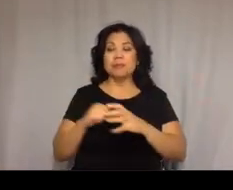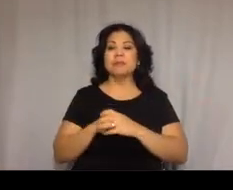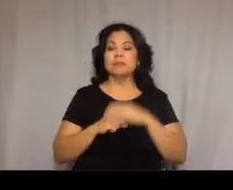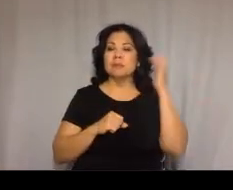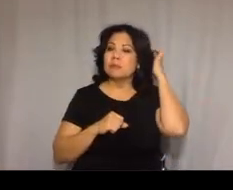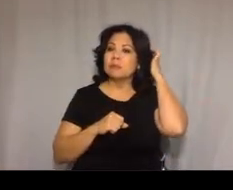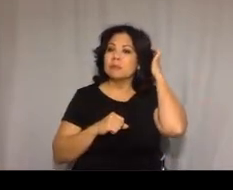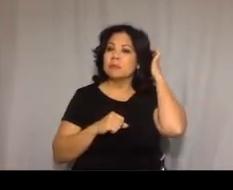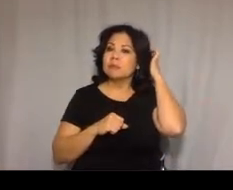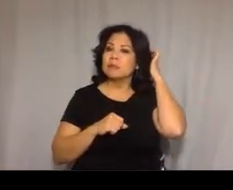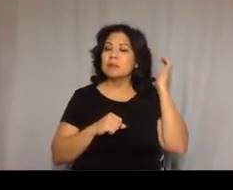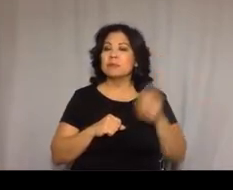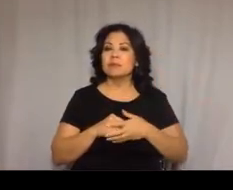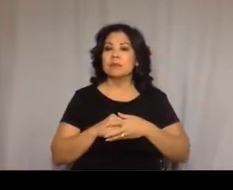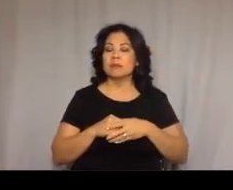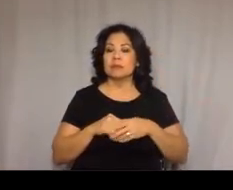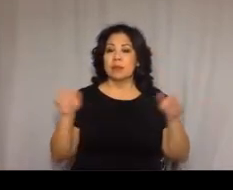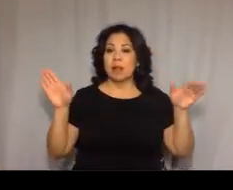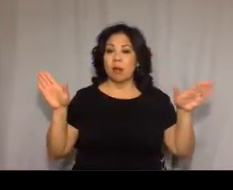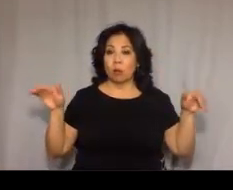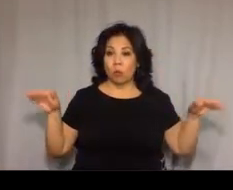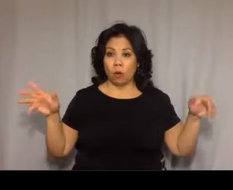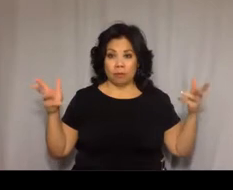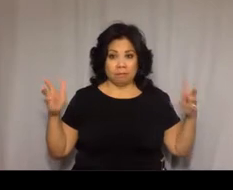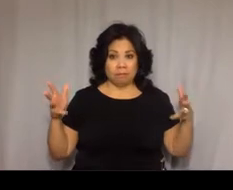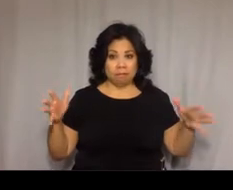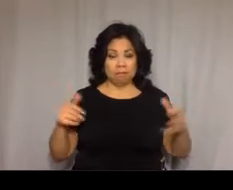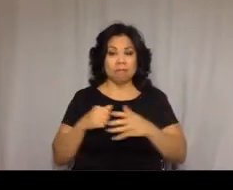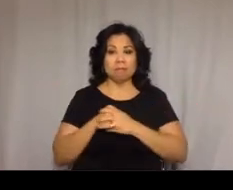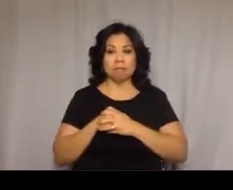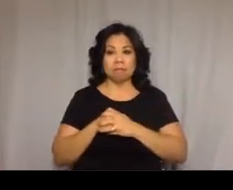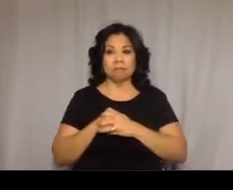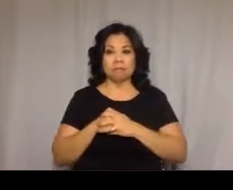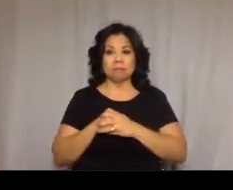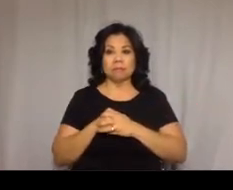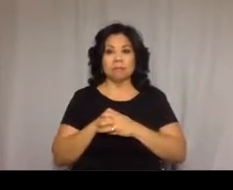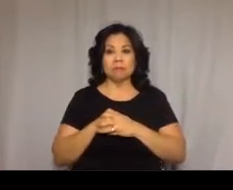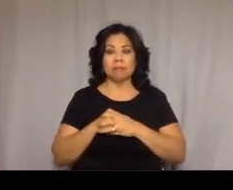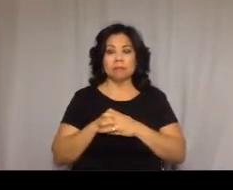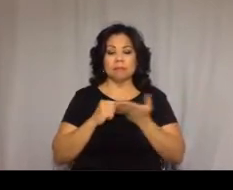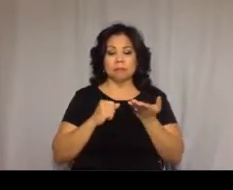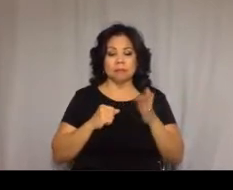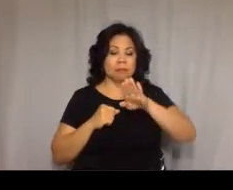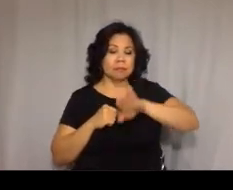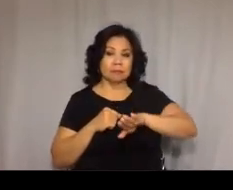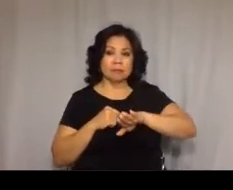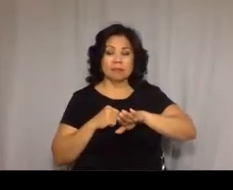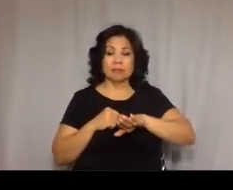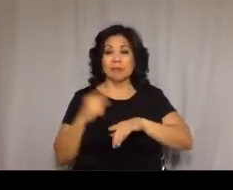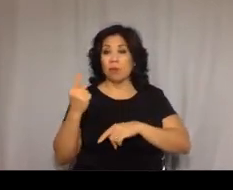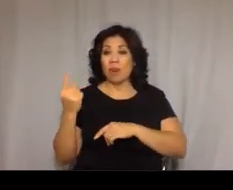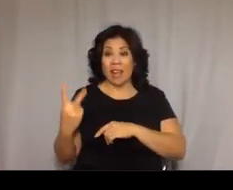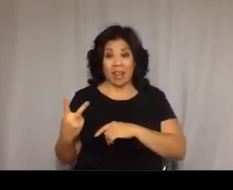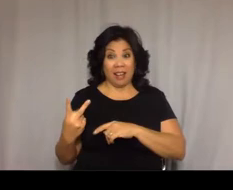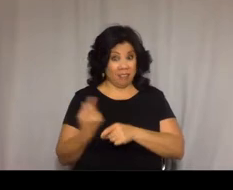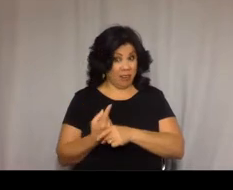I have my butterfly wing on both sides of the paper, halfway only,